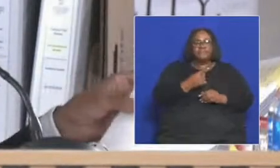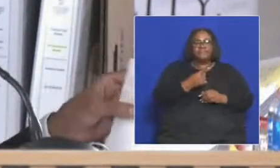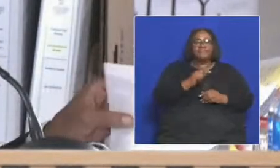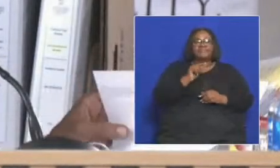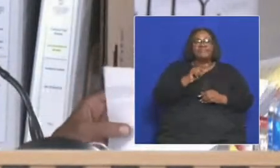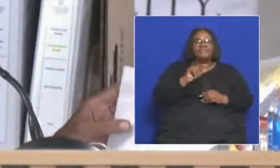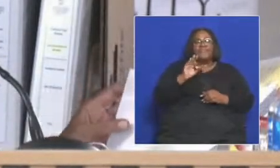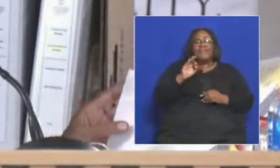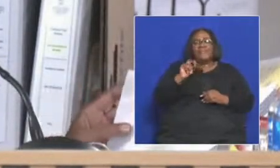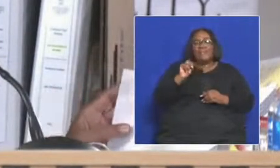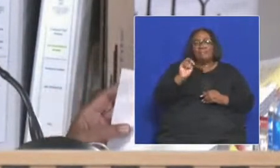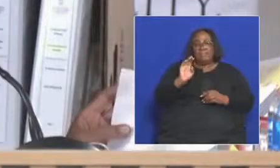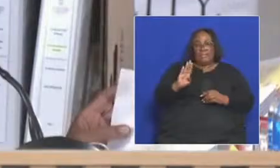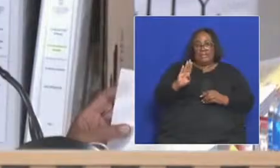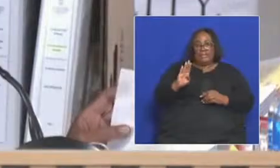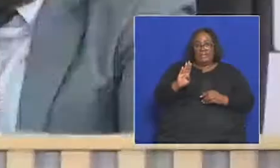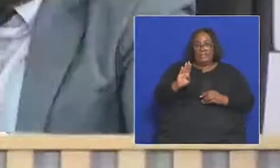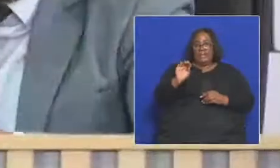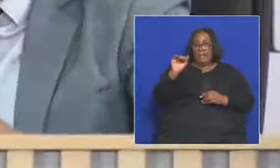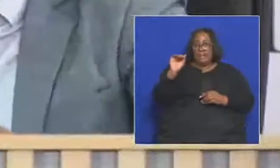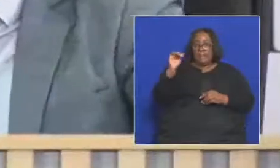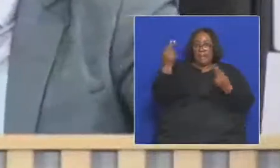FNB account.